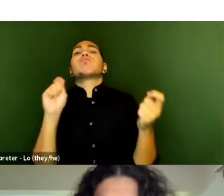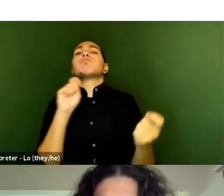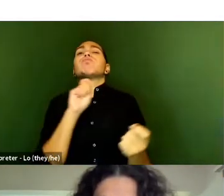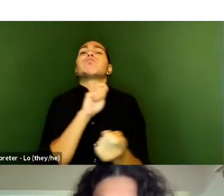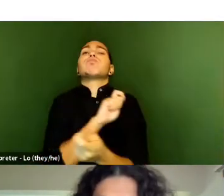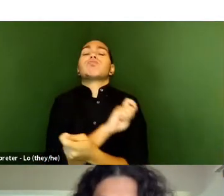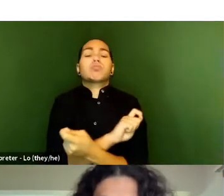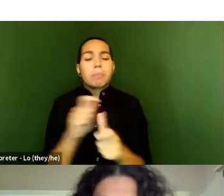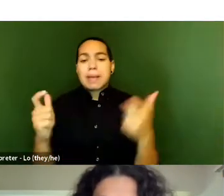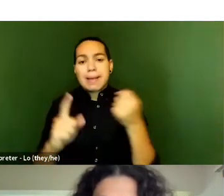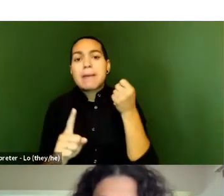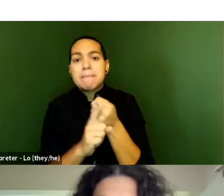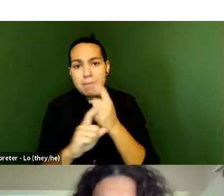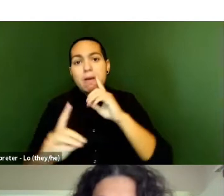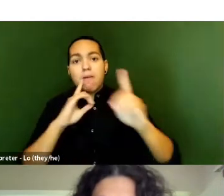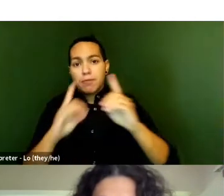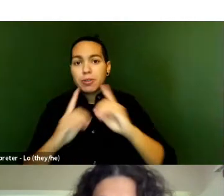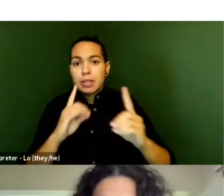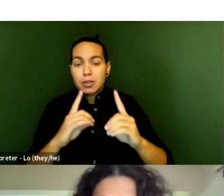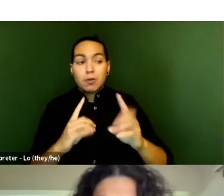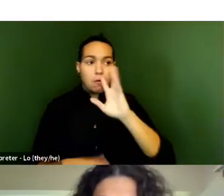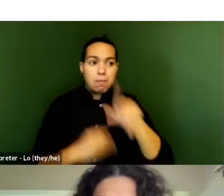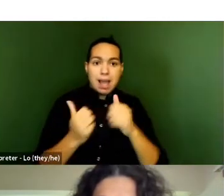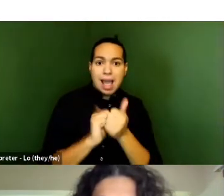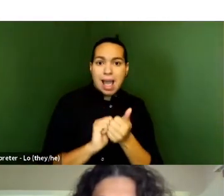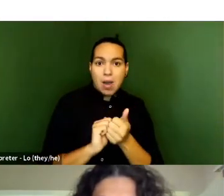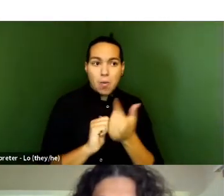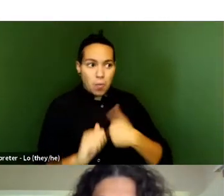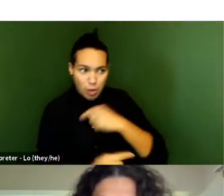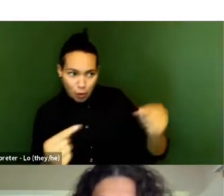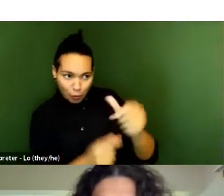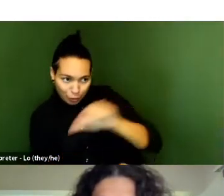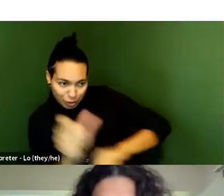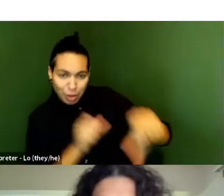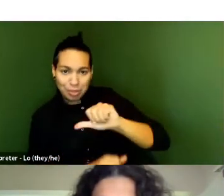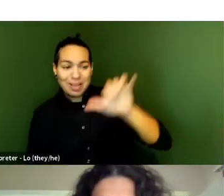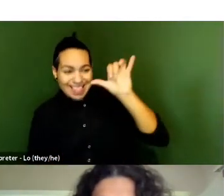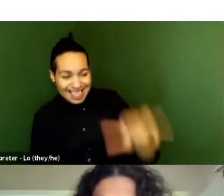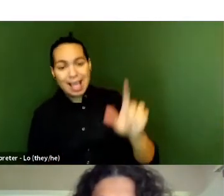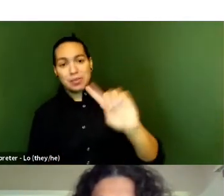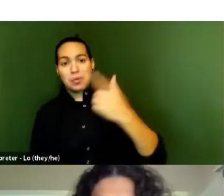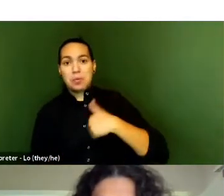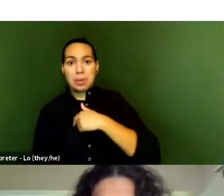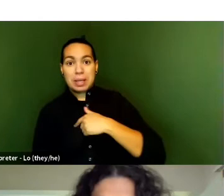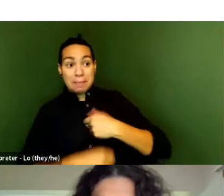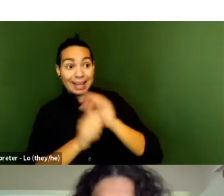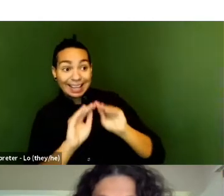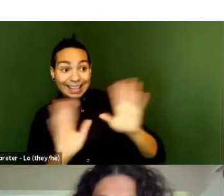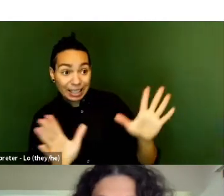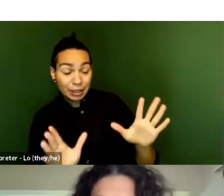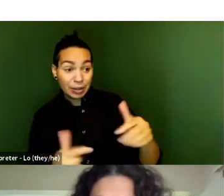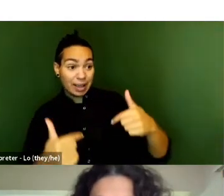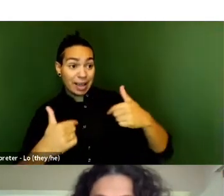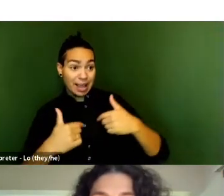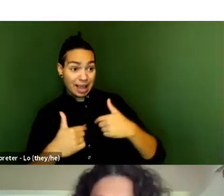conversations, talking about the ways in which we harm each other. That's when we can make it clear that you can be a victim and